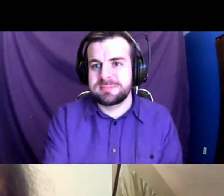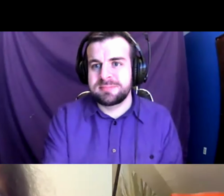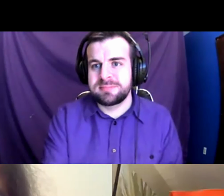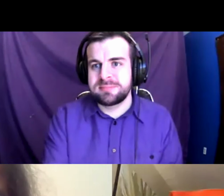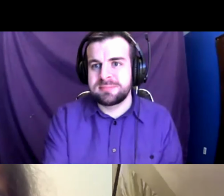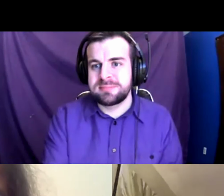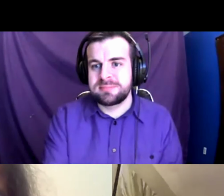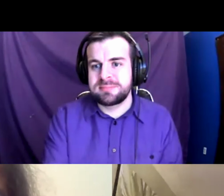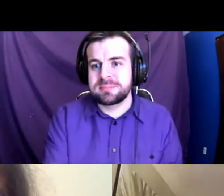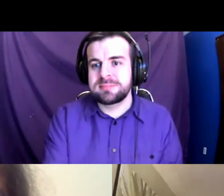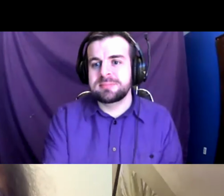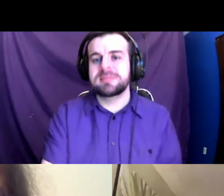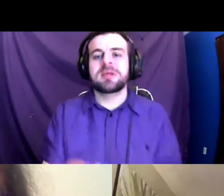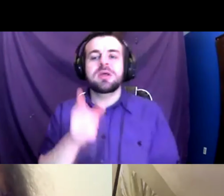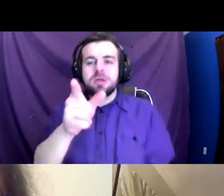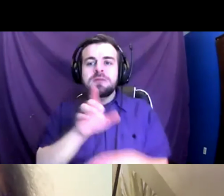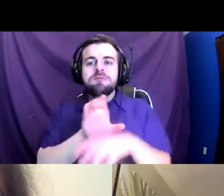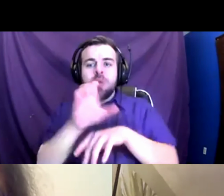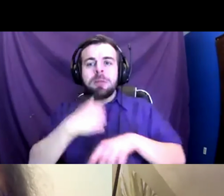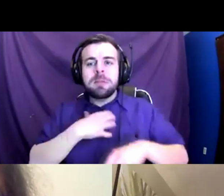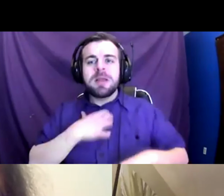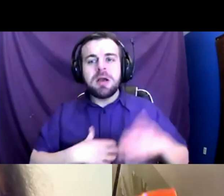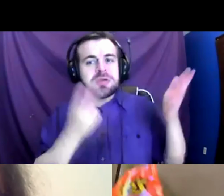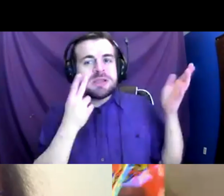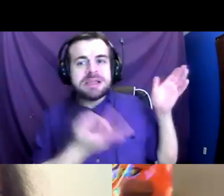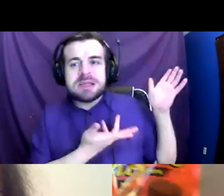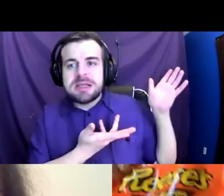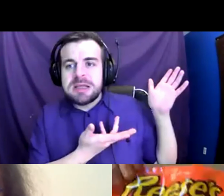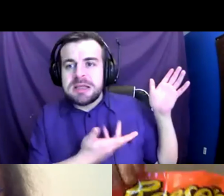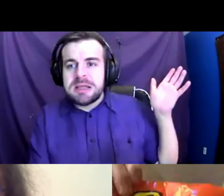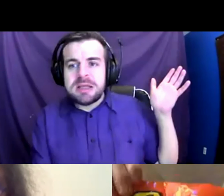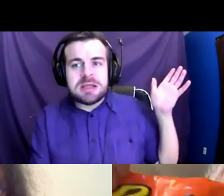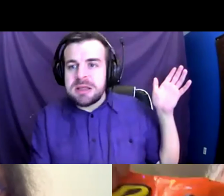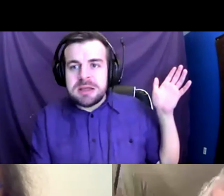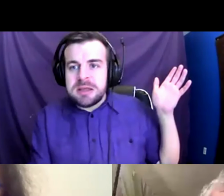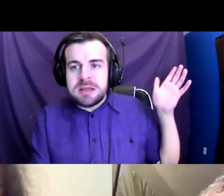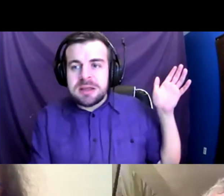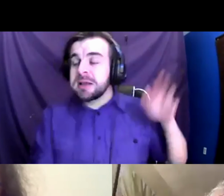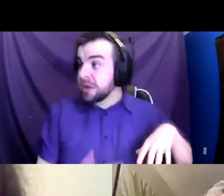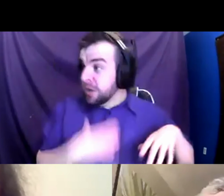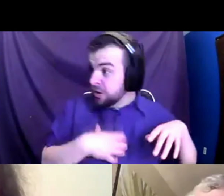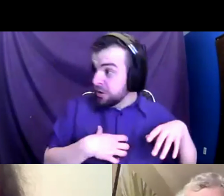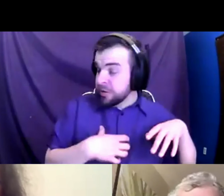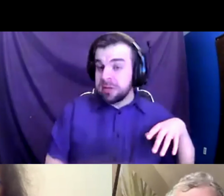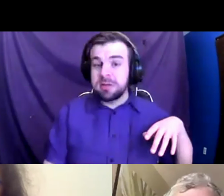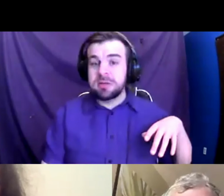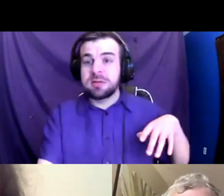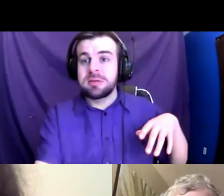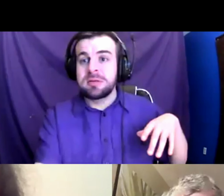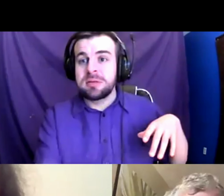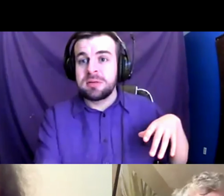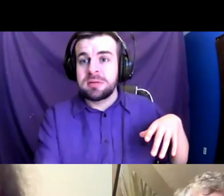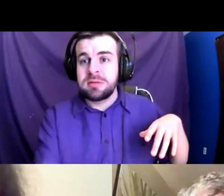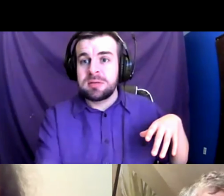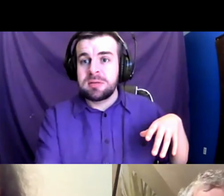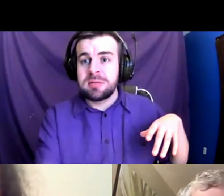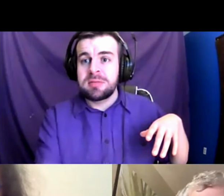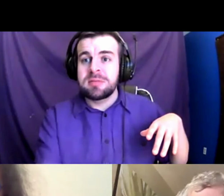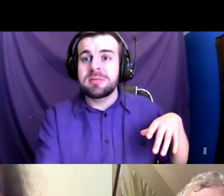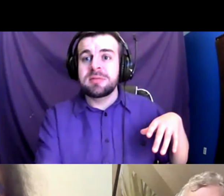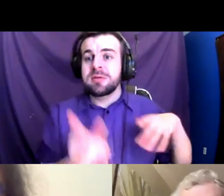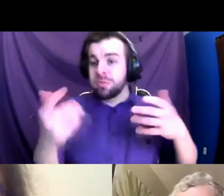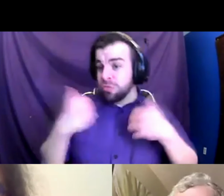hungry. Made you hungry? Yeah. You got any cookies for me? Some recipes? I know you